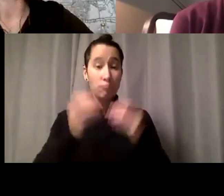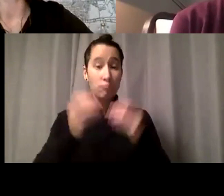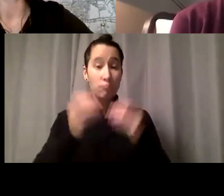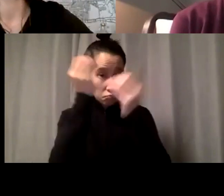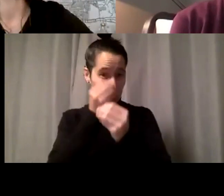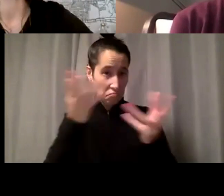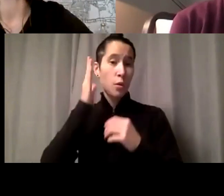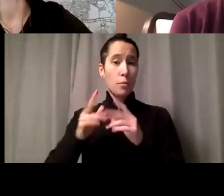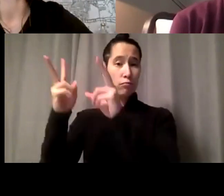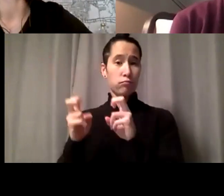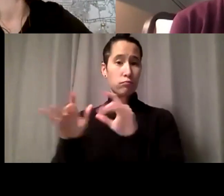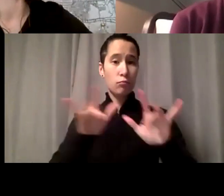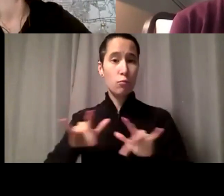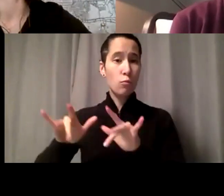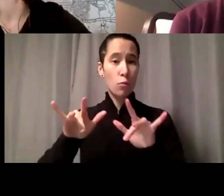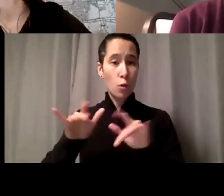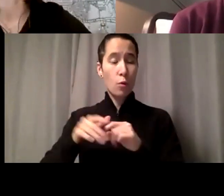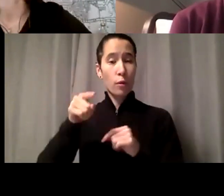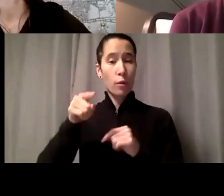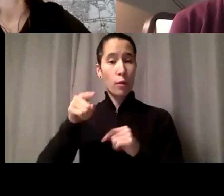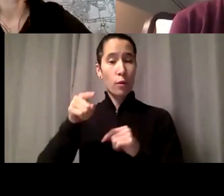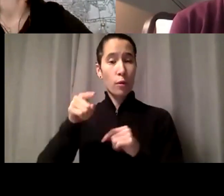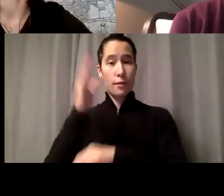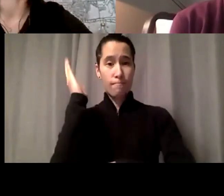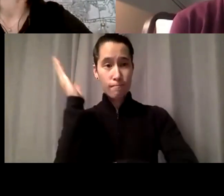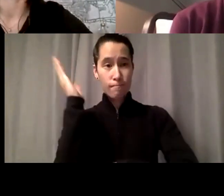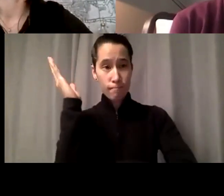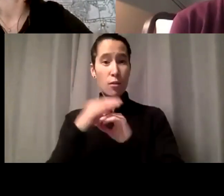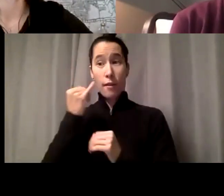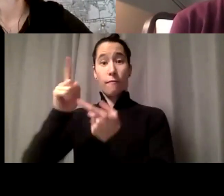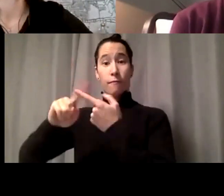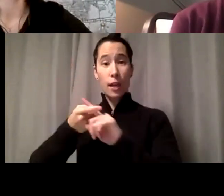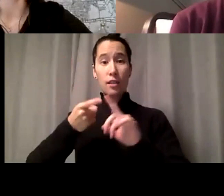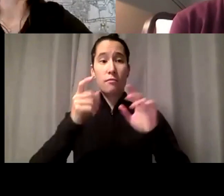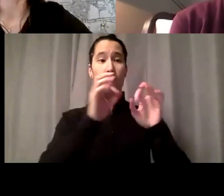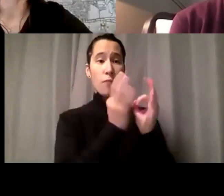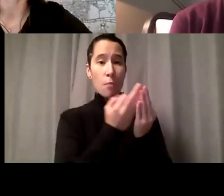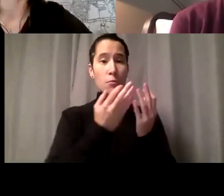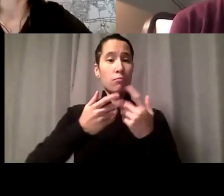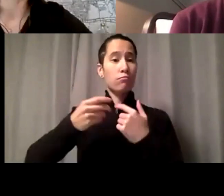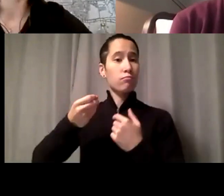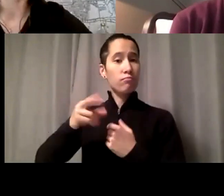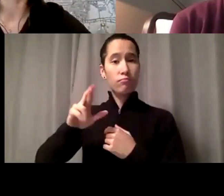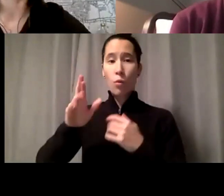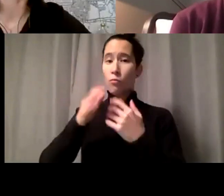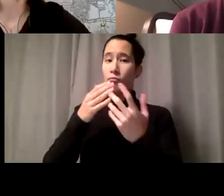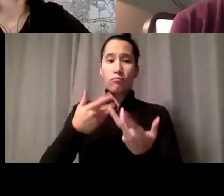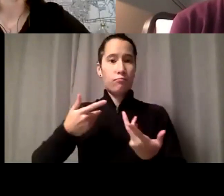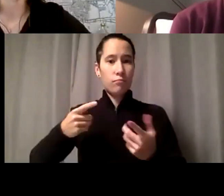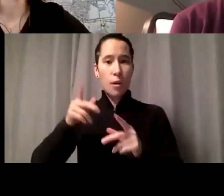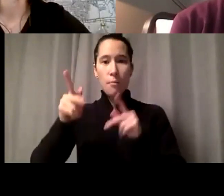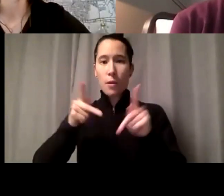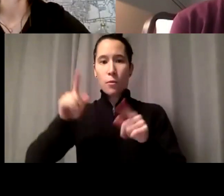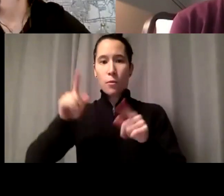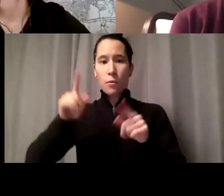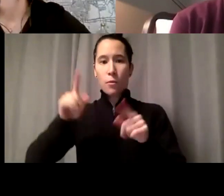colleagues or friends who wanted to get on and couldn't, we will be sharing it by the end of today for your viewing pleasure. The second is